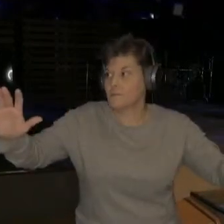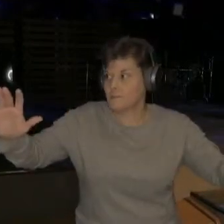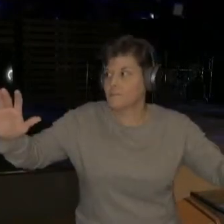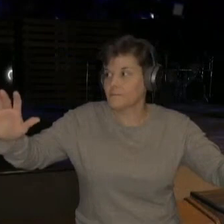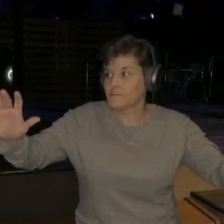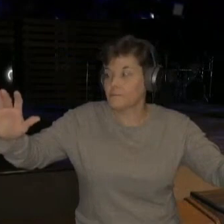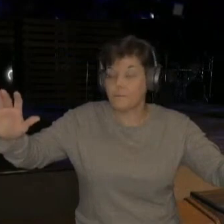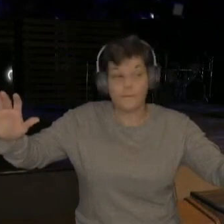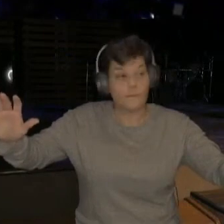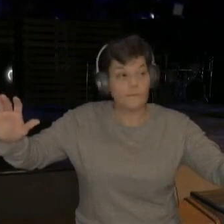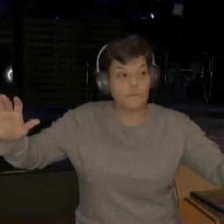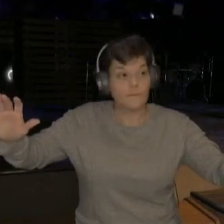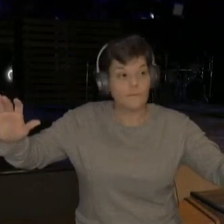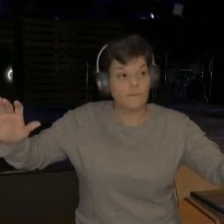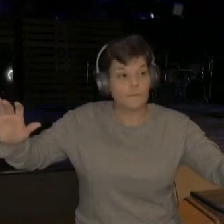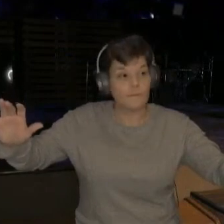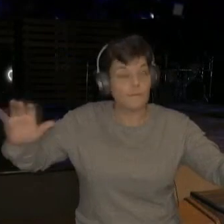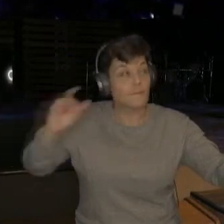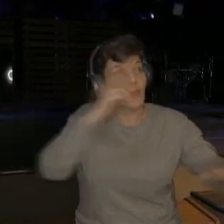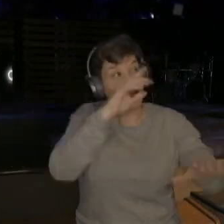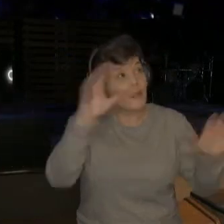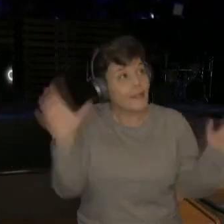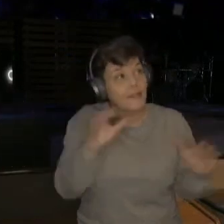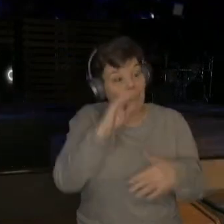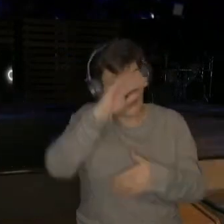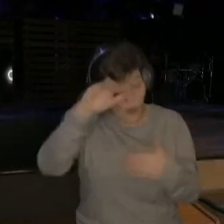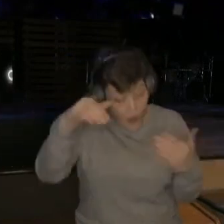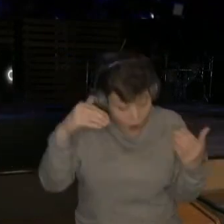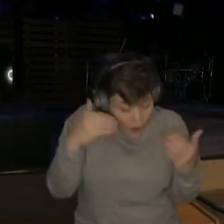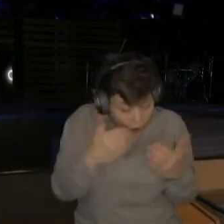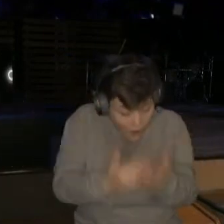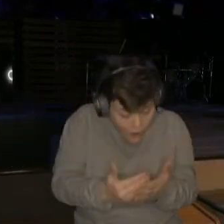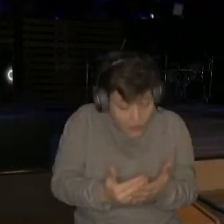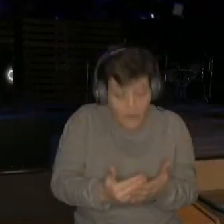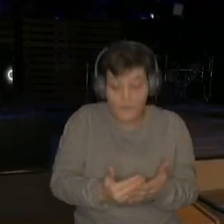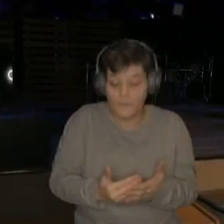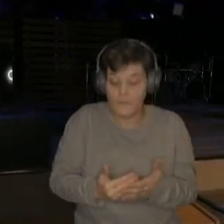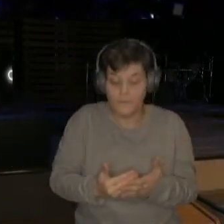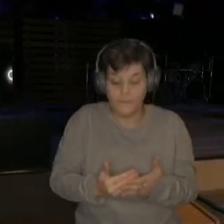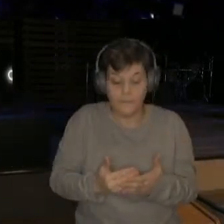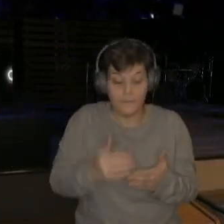He did it all. There is nothing left to add,